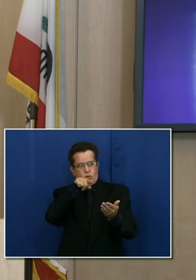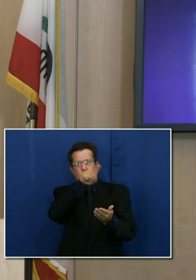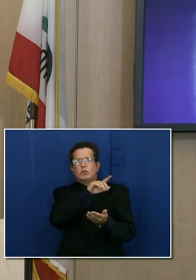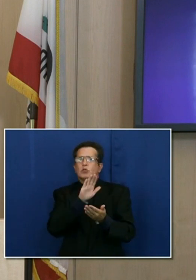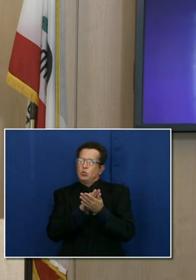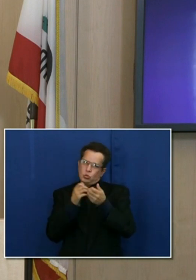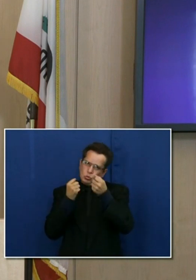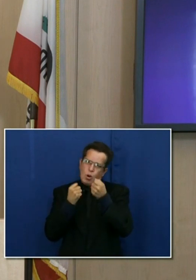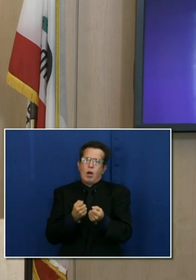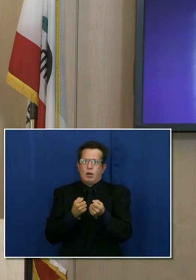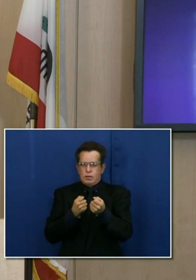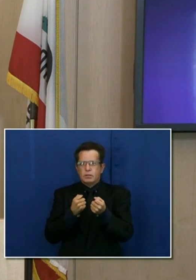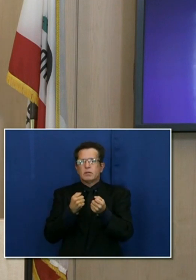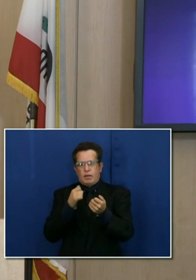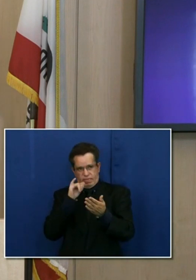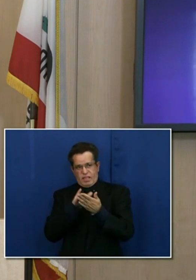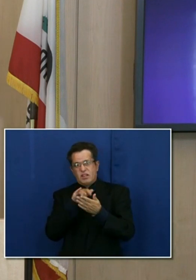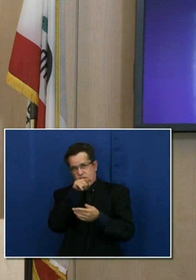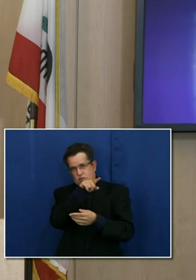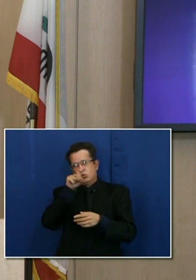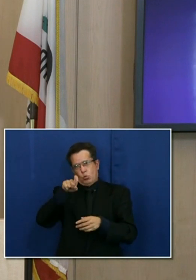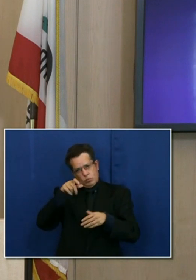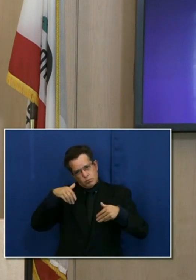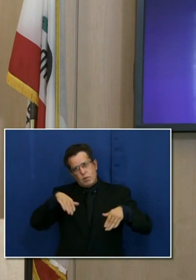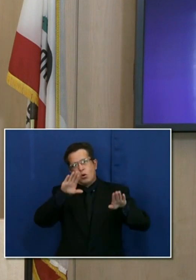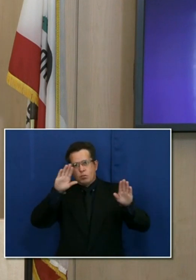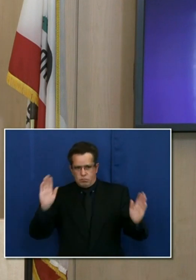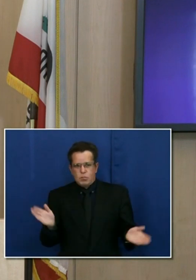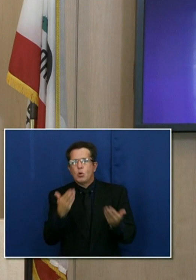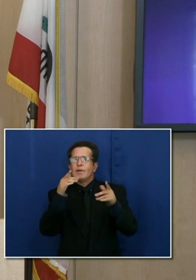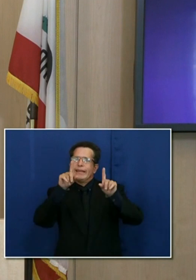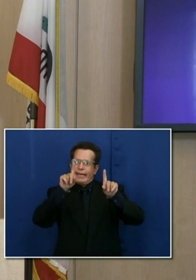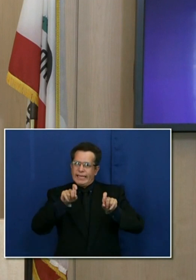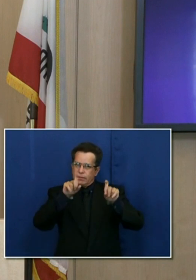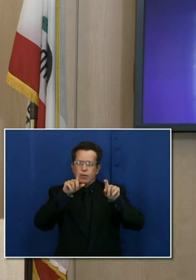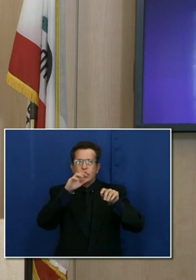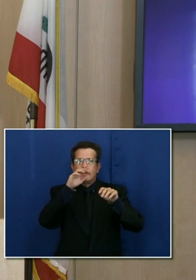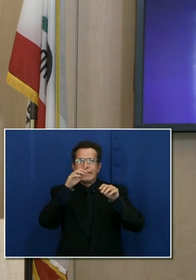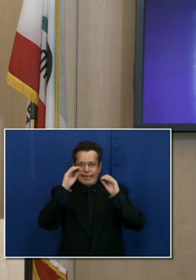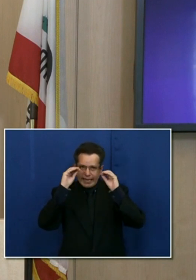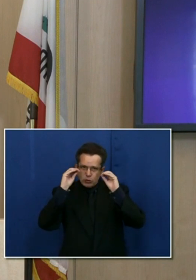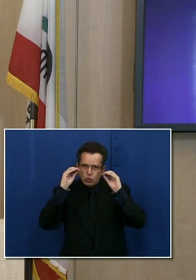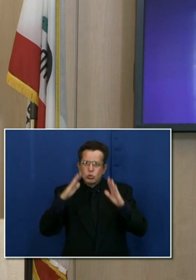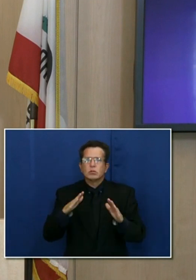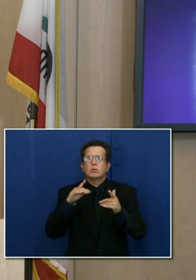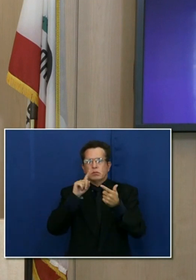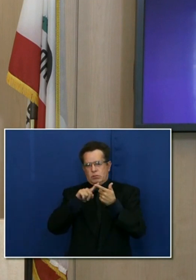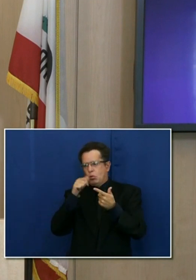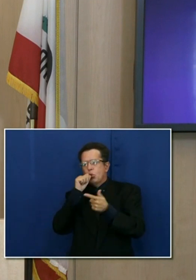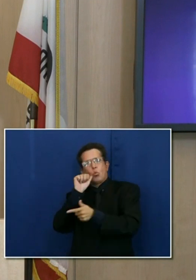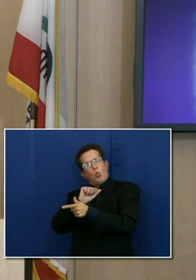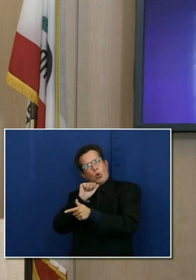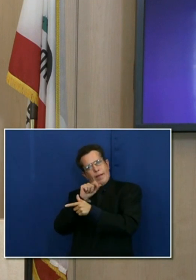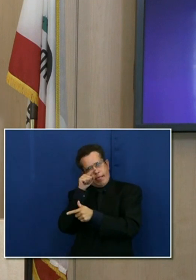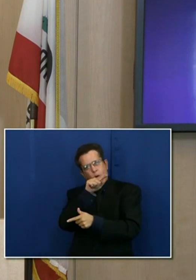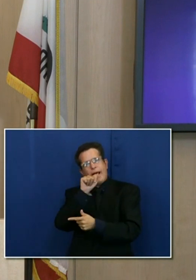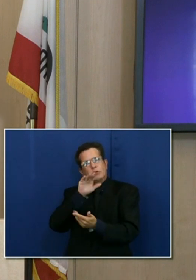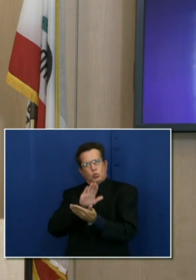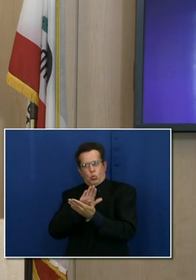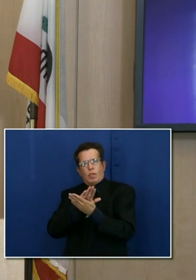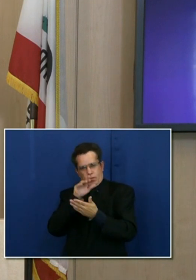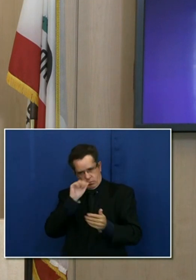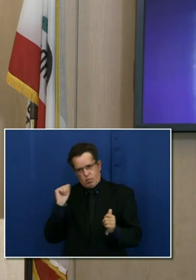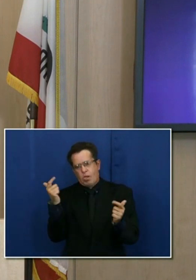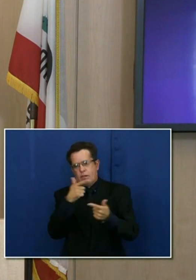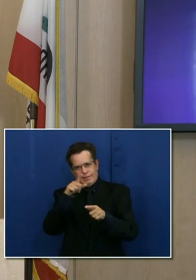personnel, teachers and custodians and folks that work in schools. And we are working indeed with the